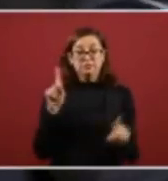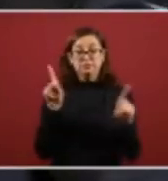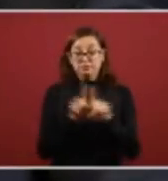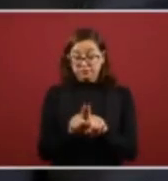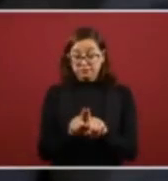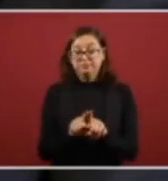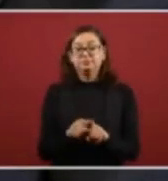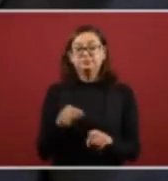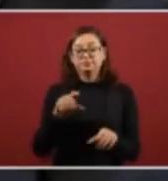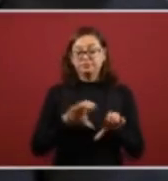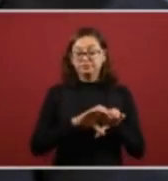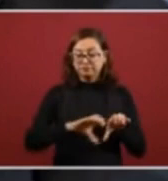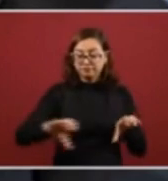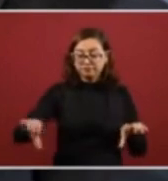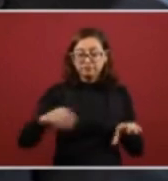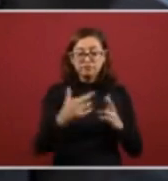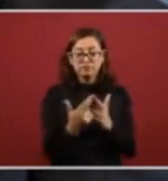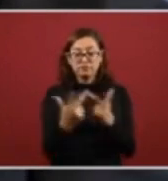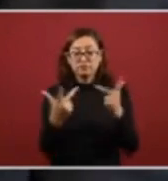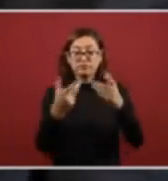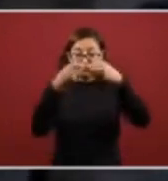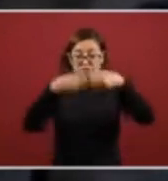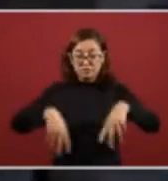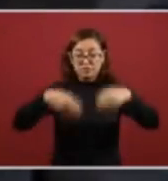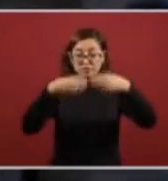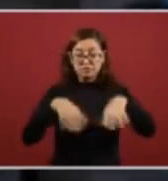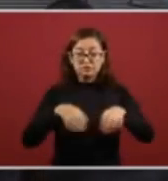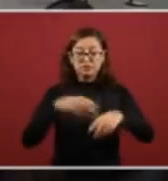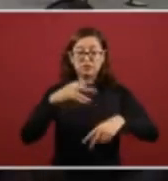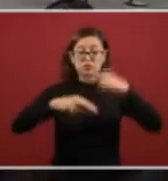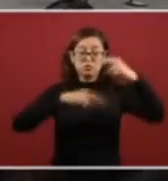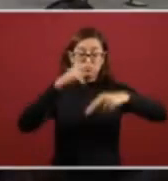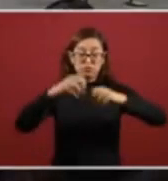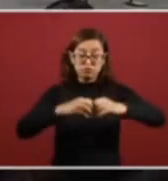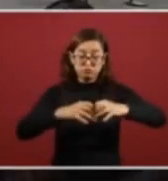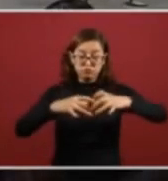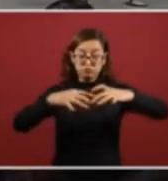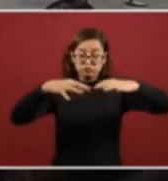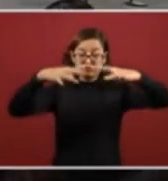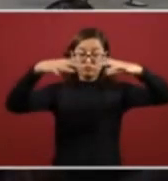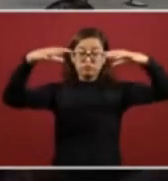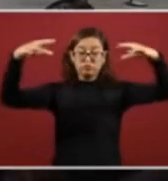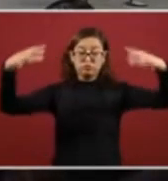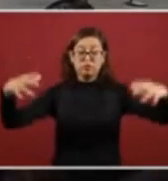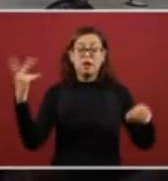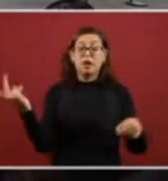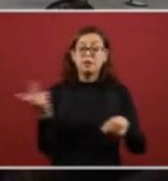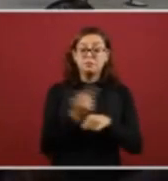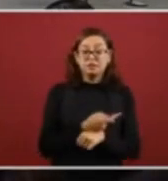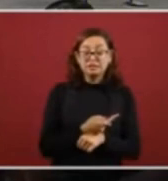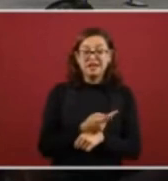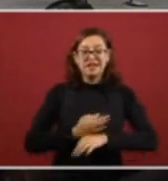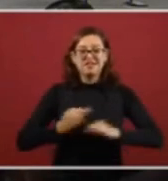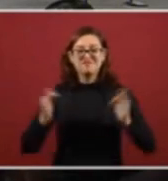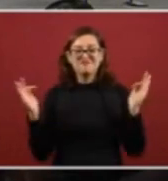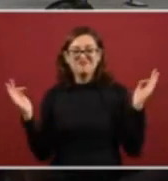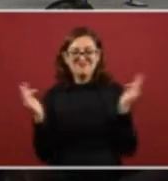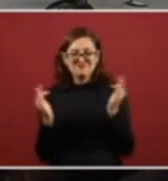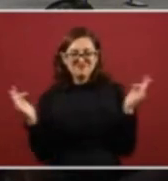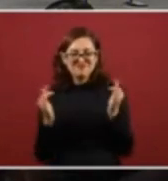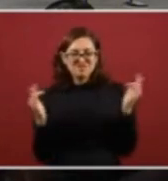also freezes the land as it comes out. So the men and women of Pemex, what they have to do